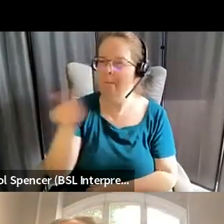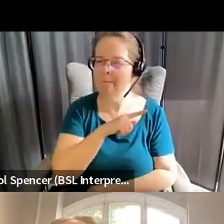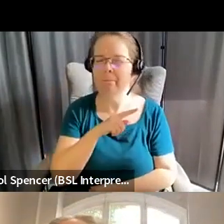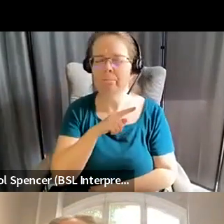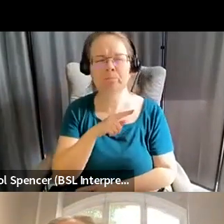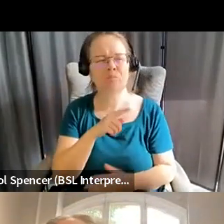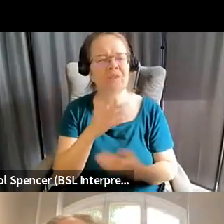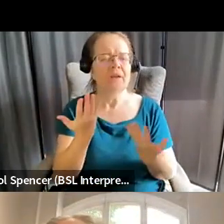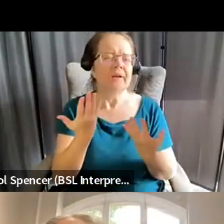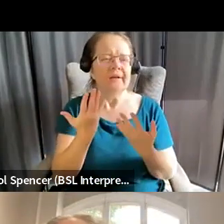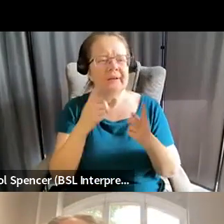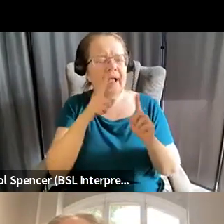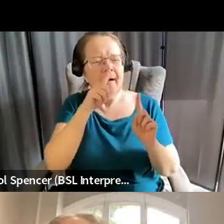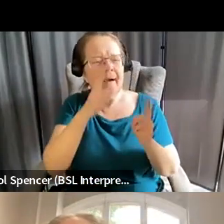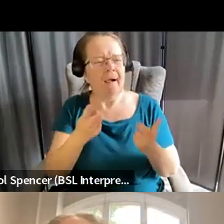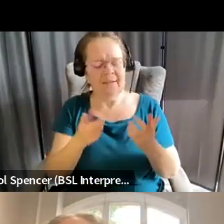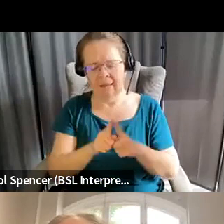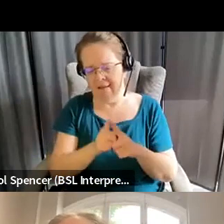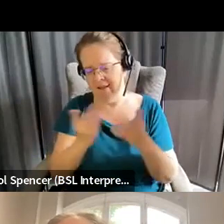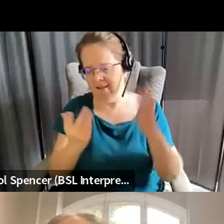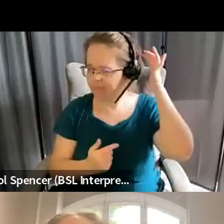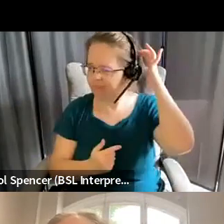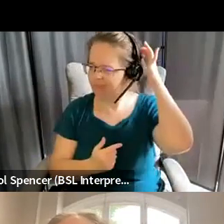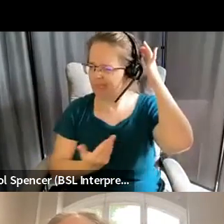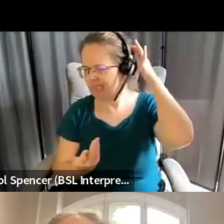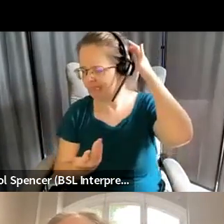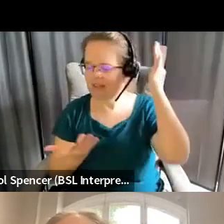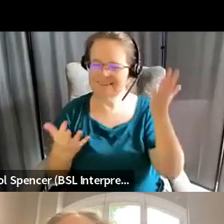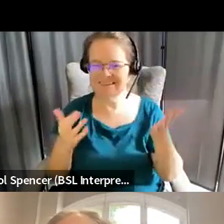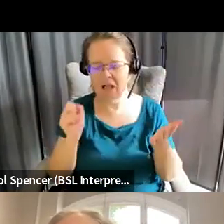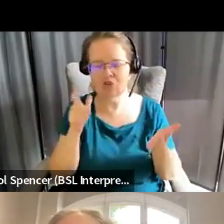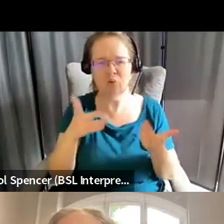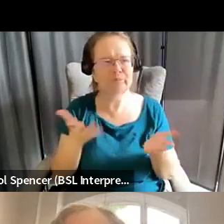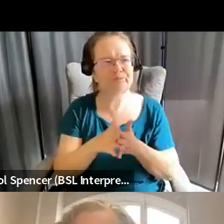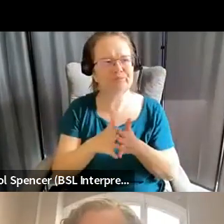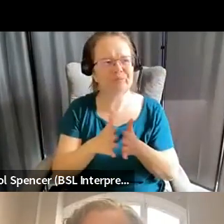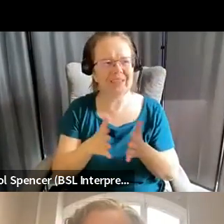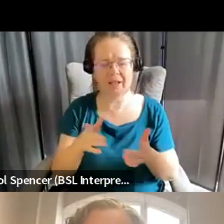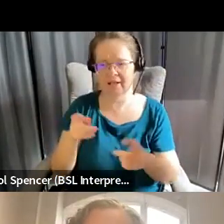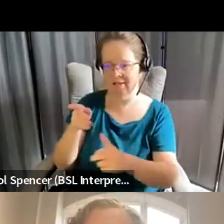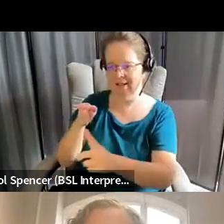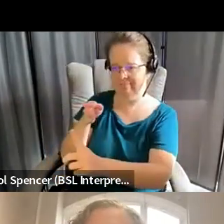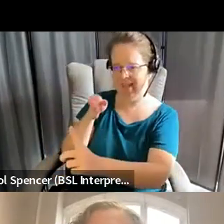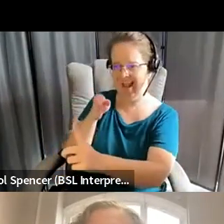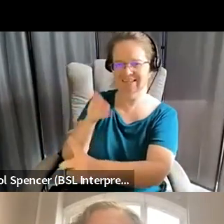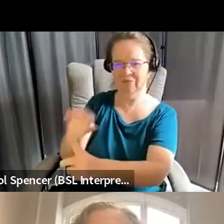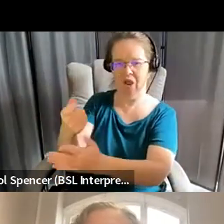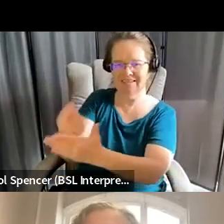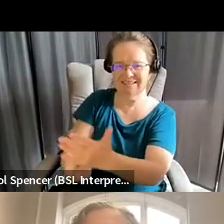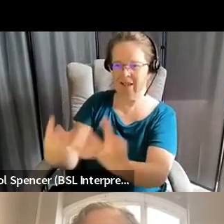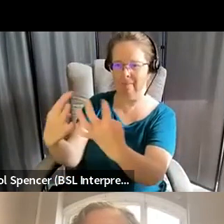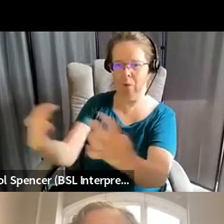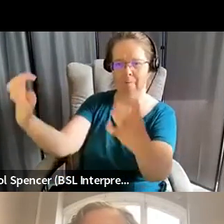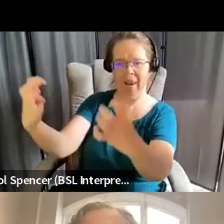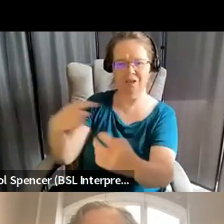to specifically, you know, identify a disabled population to test